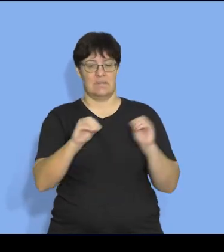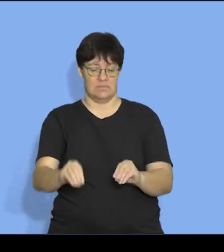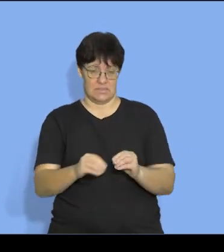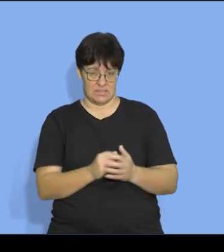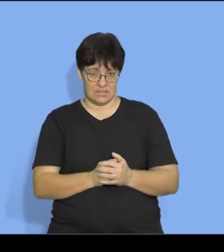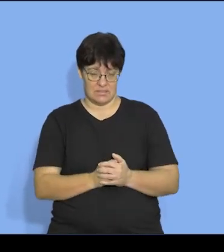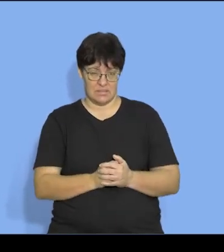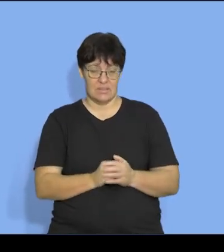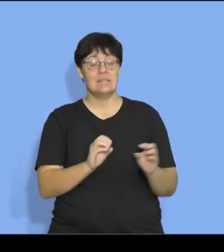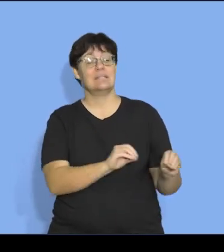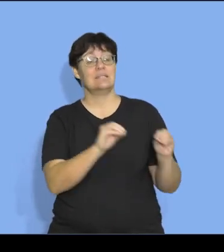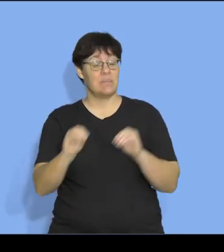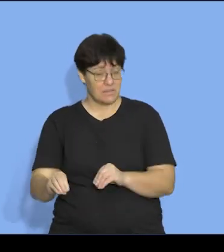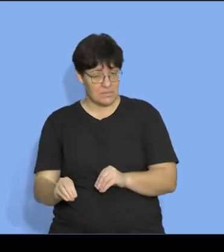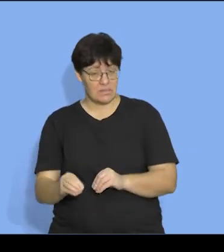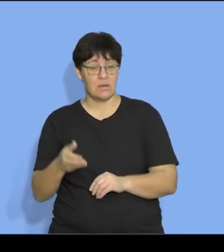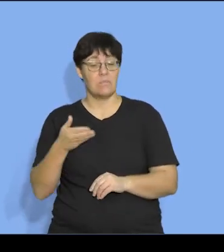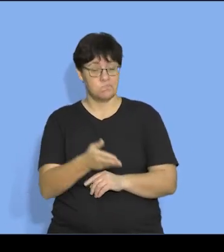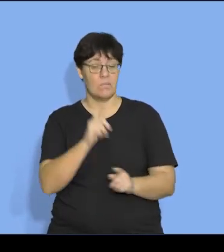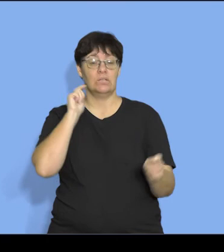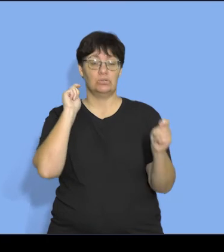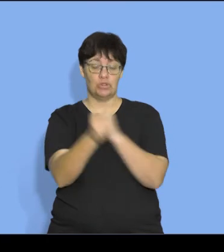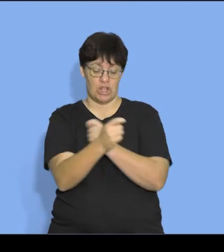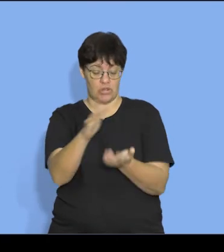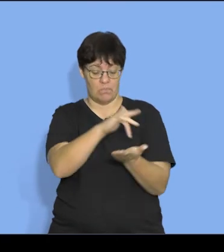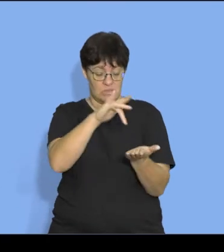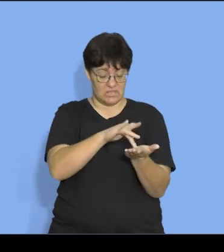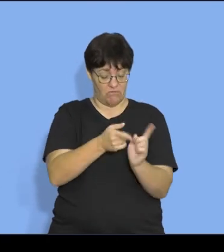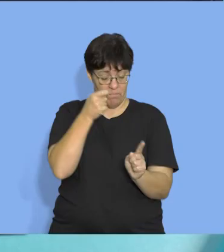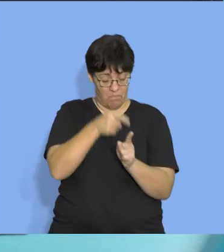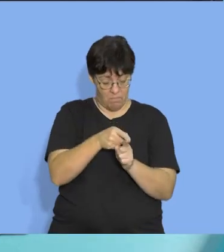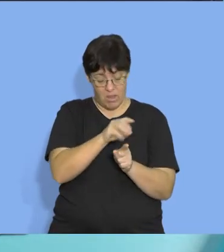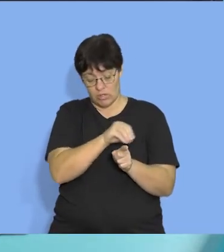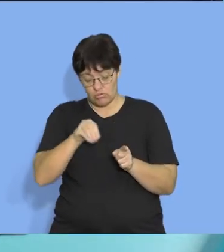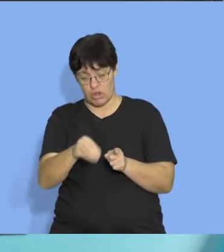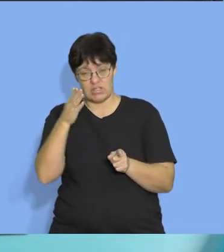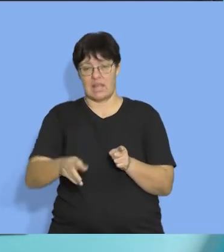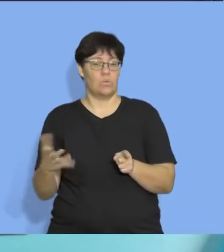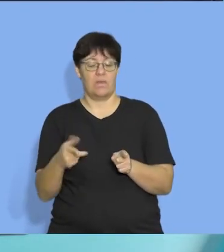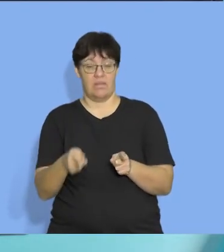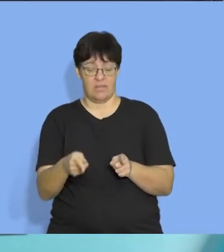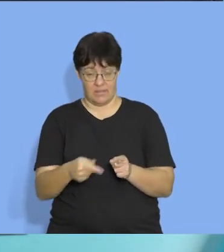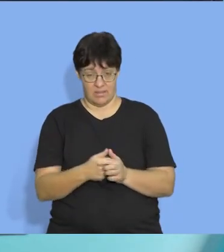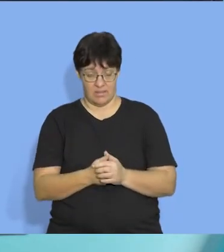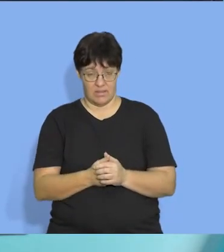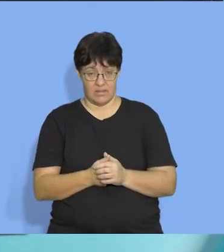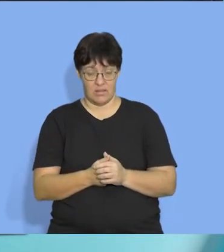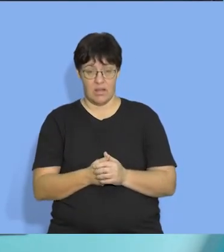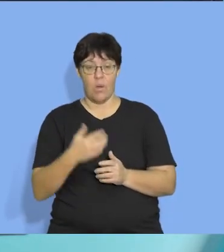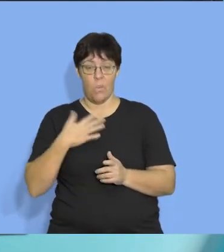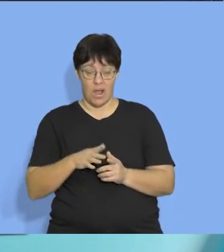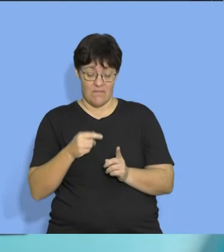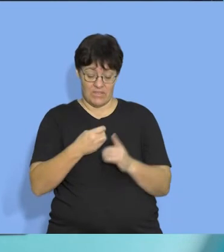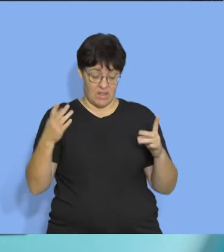displacement. Displacement is the change in position. So I want to know where the